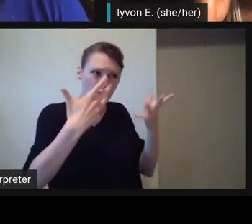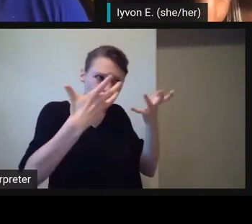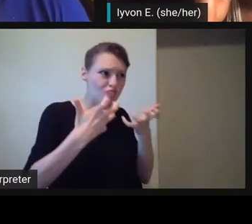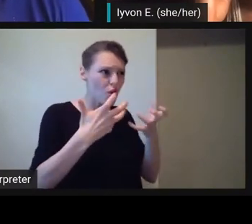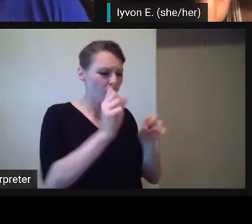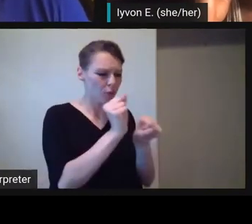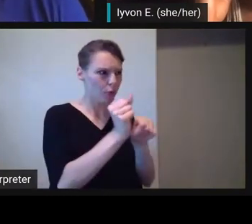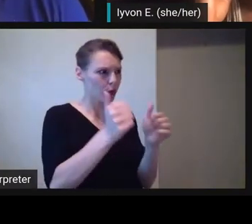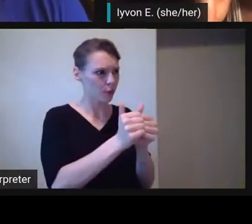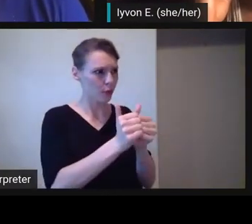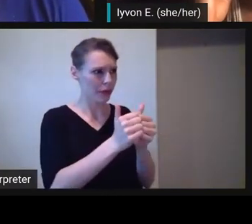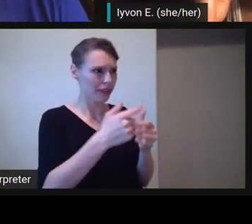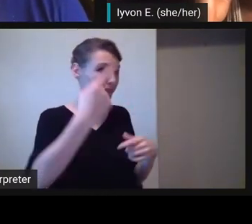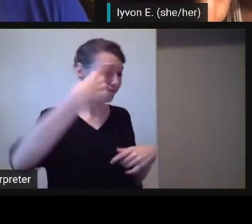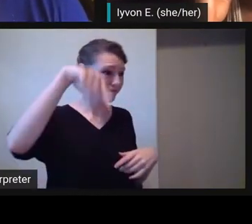things are based